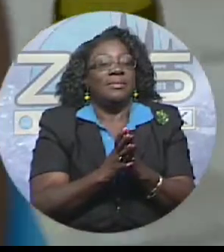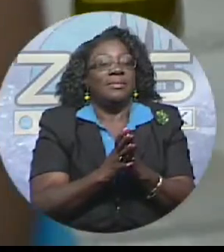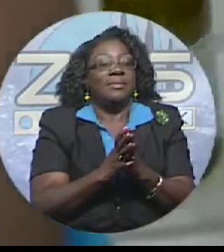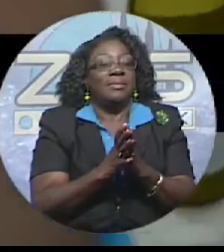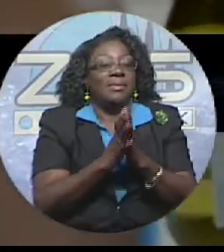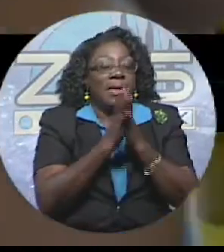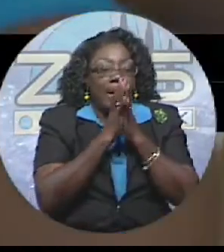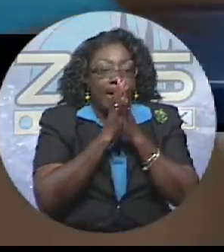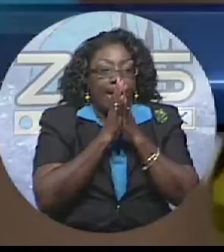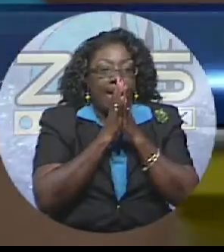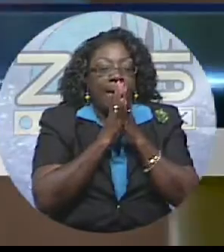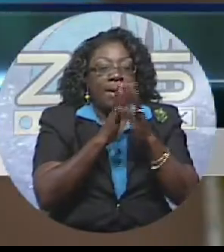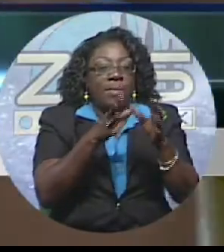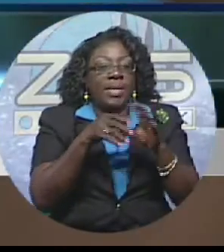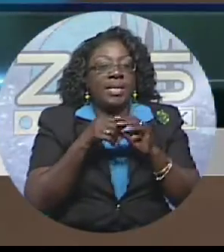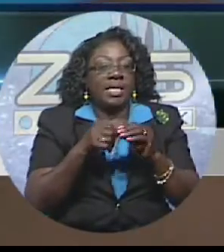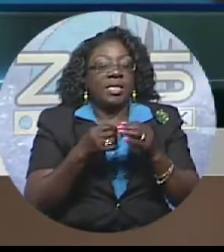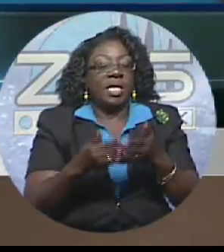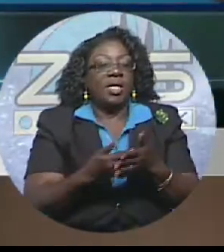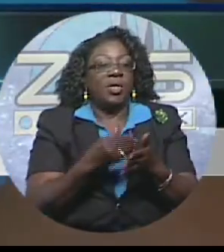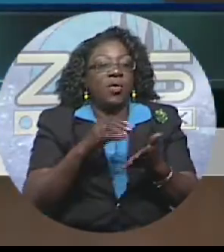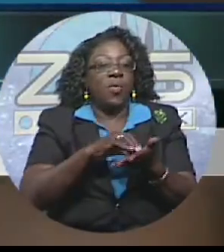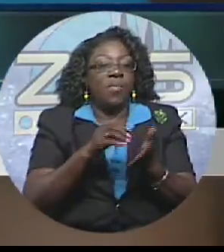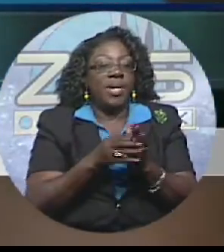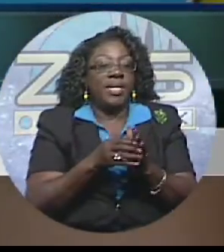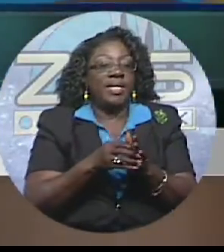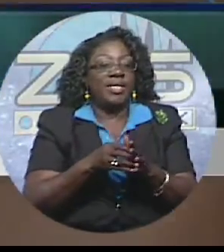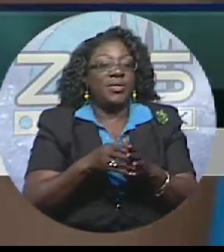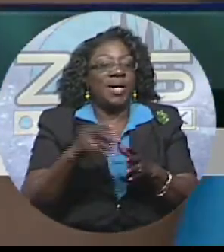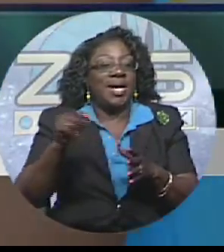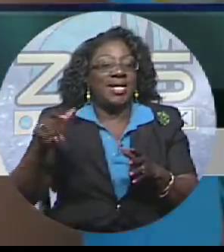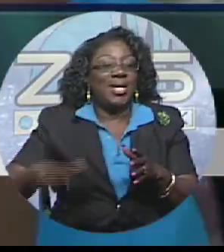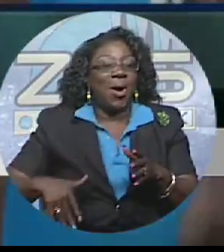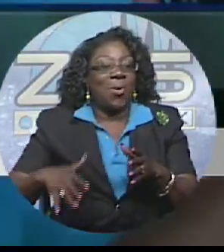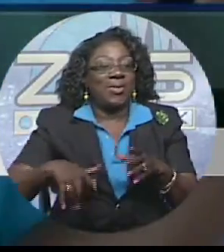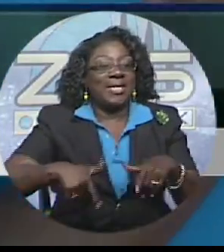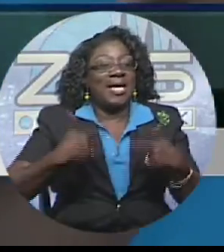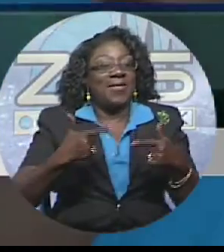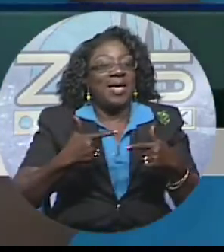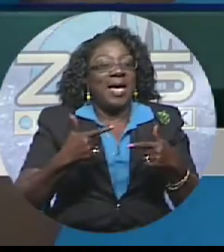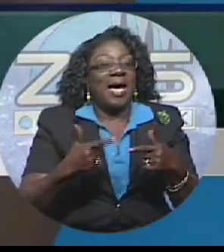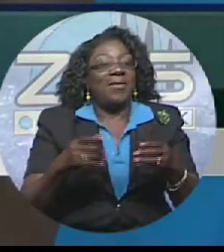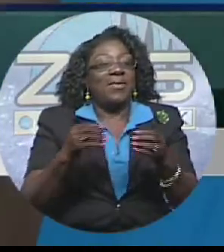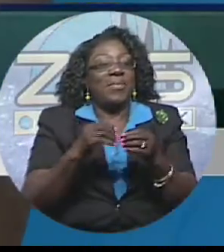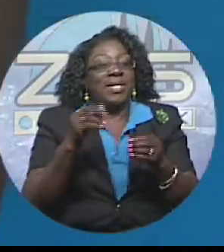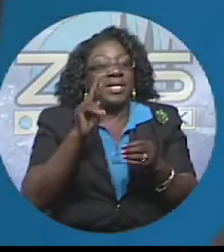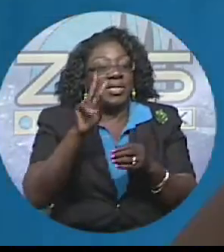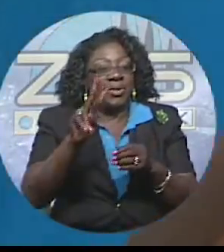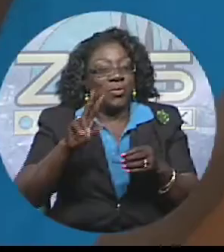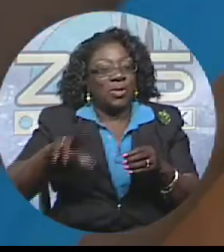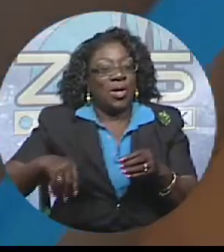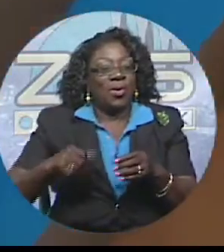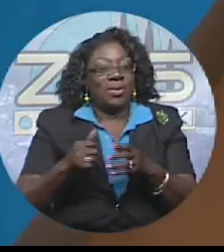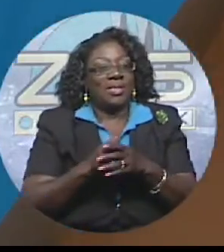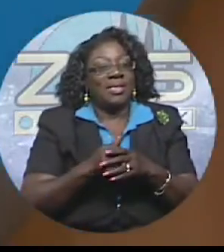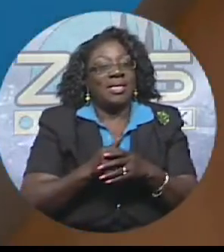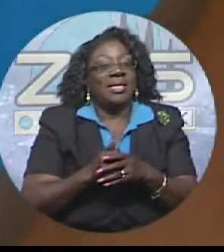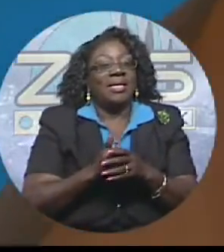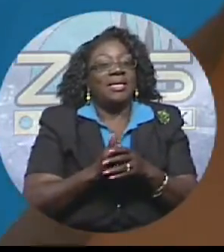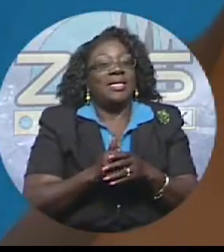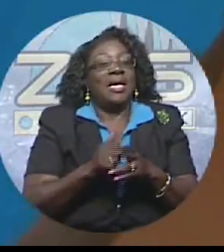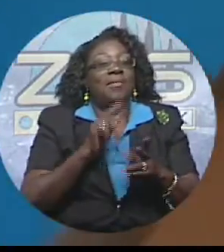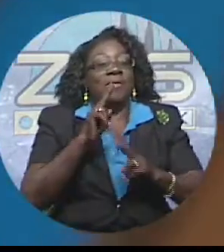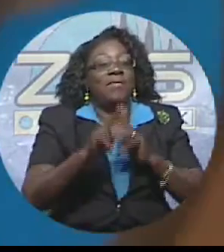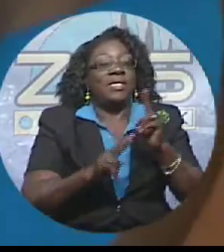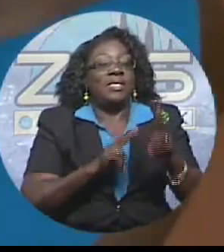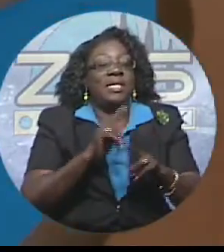You may attach a new meaning to the term a dog's life after meeting these two Yorkshire Terriers. They've been vacationing in the